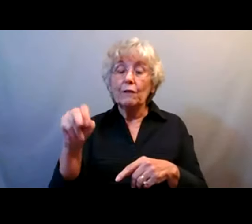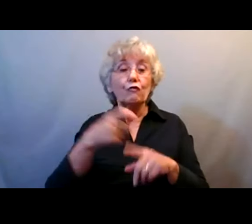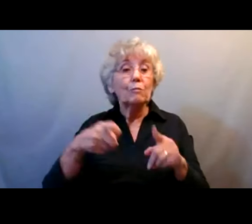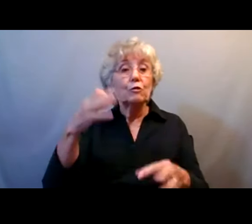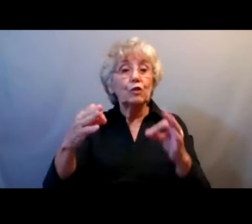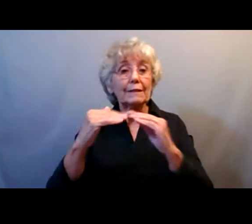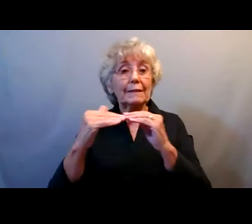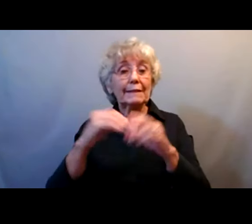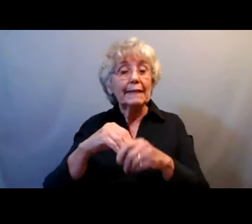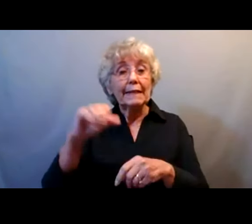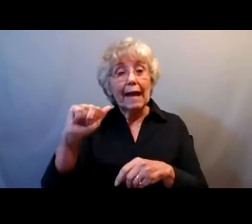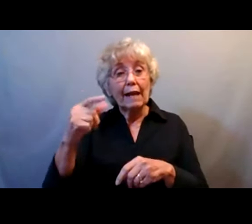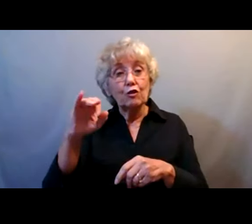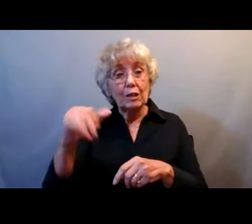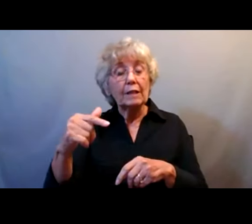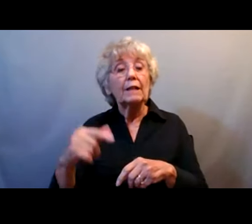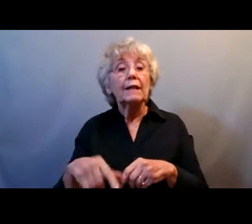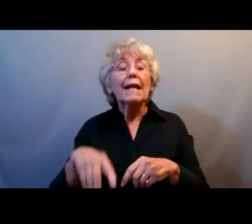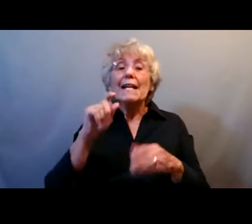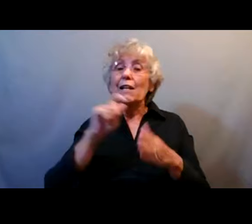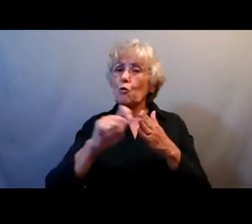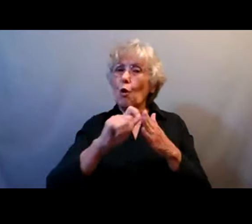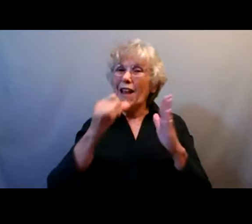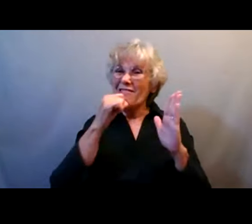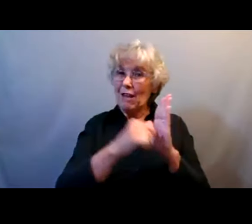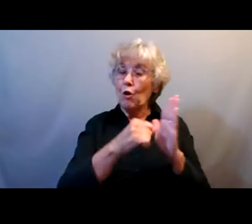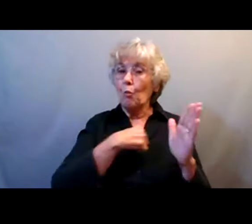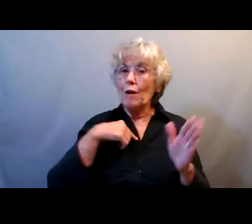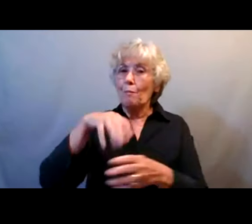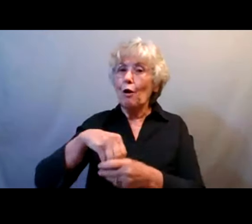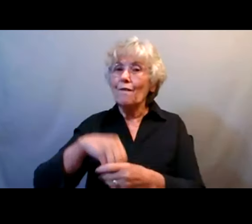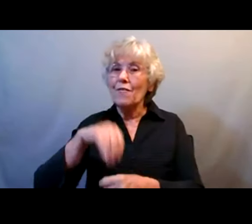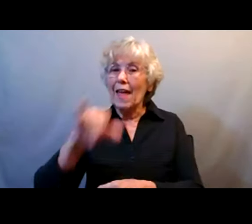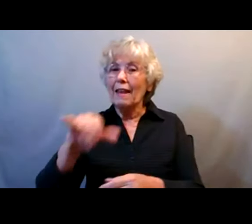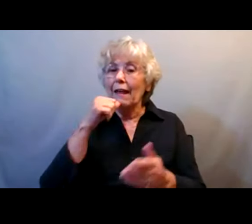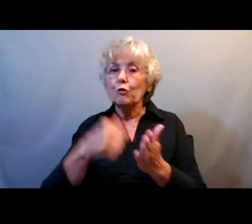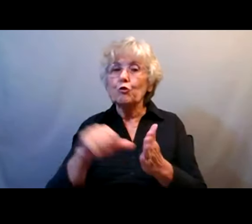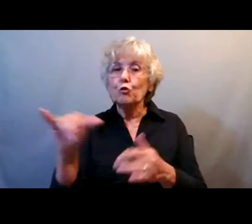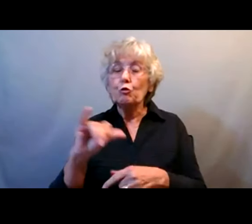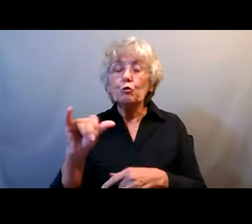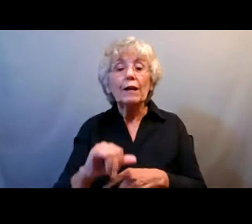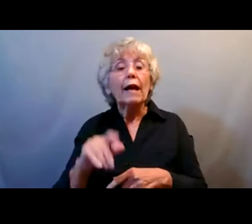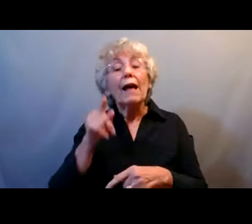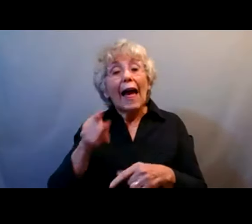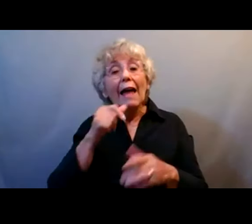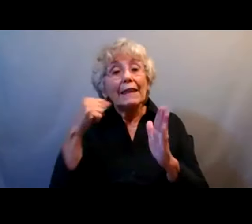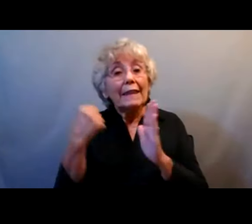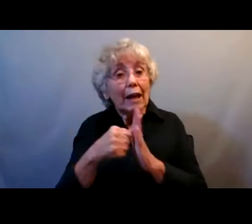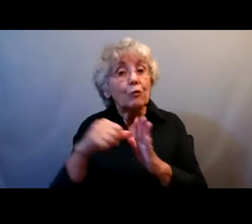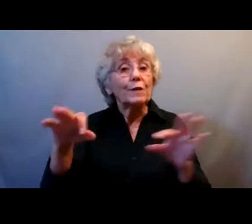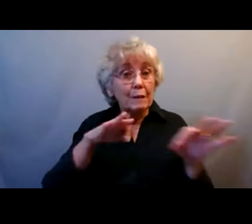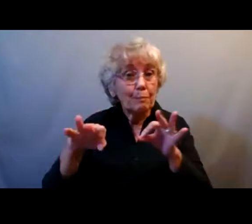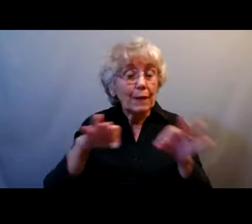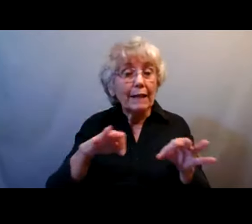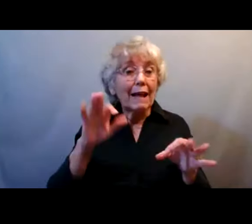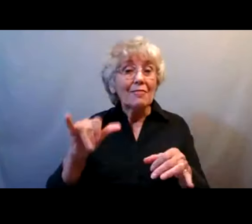amicus letter that we are part of, as well as others, pointed out that, you know, the